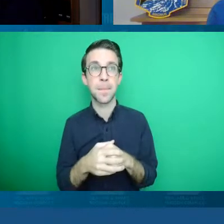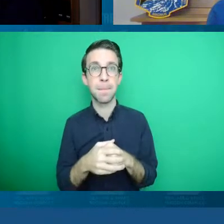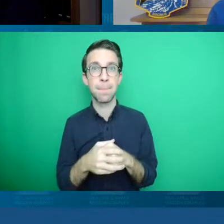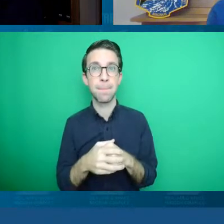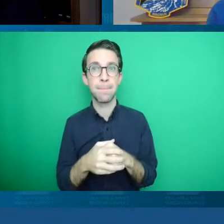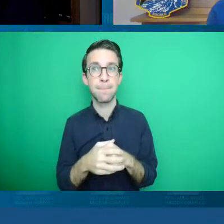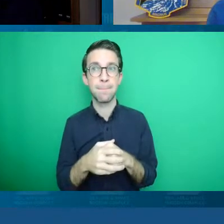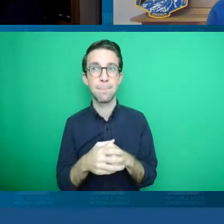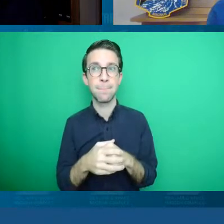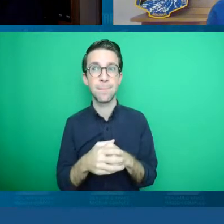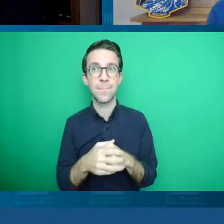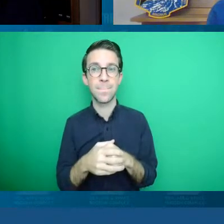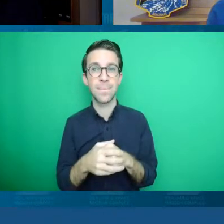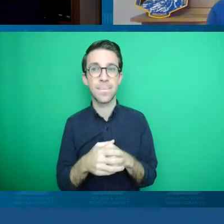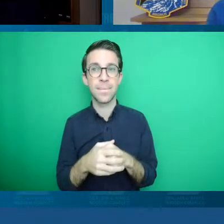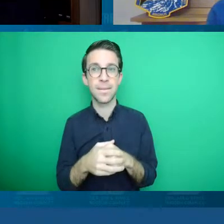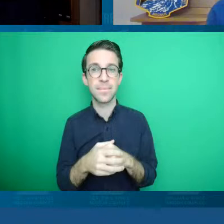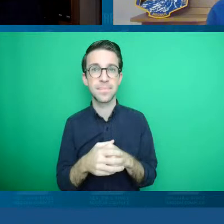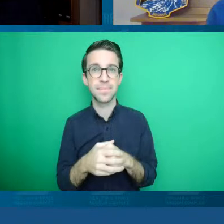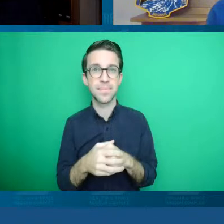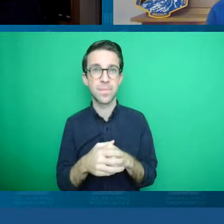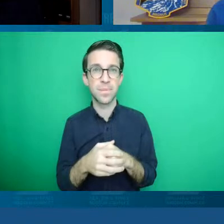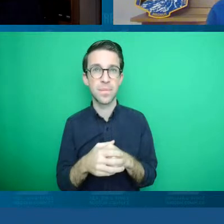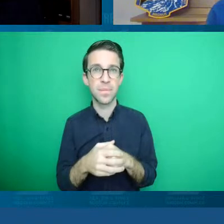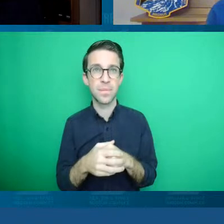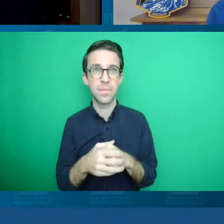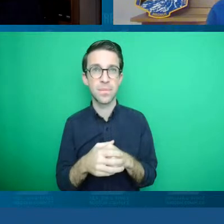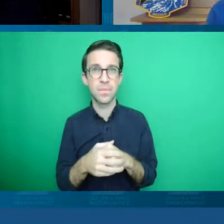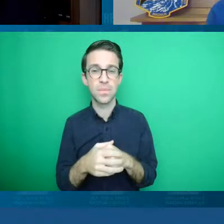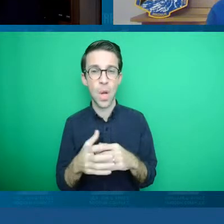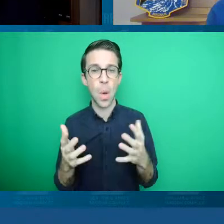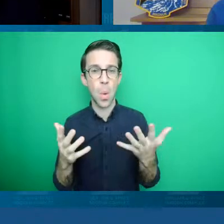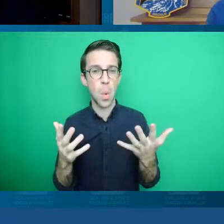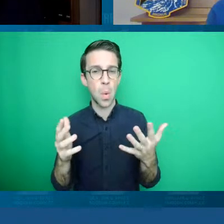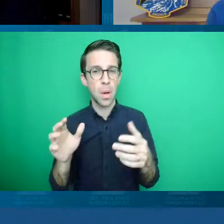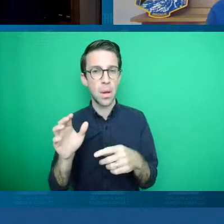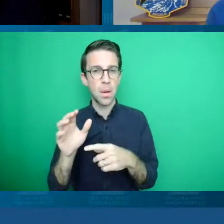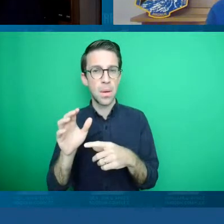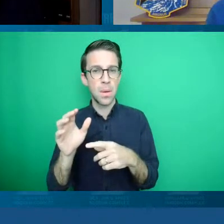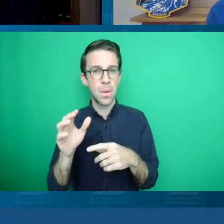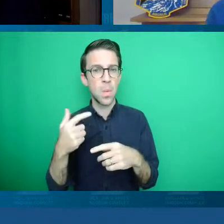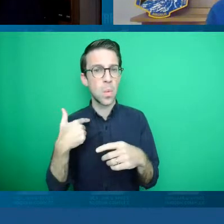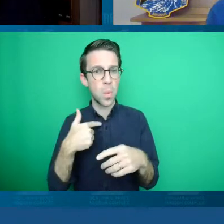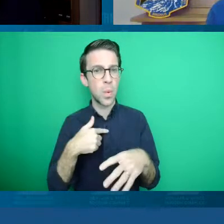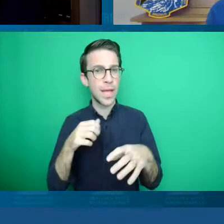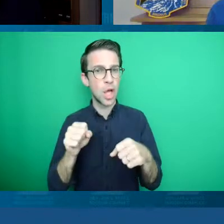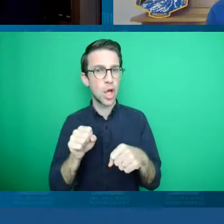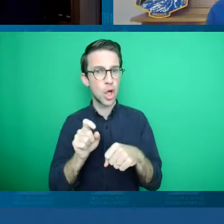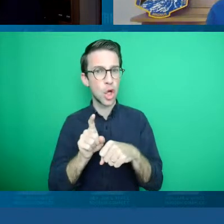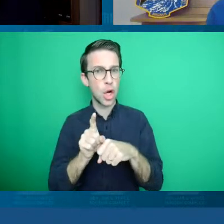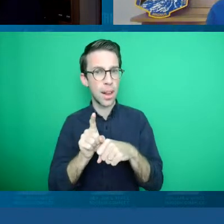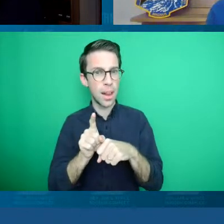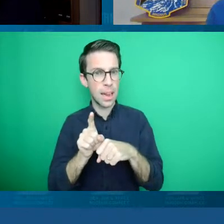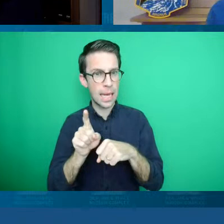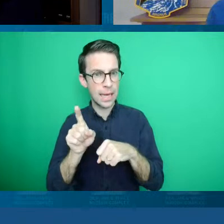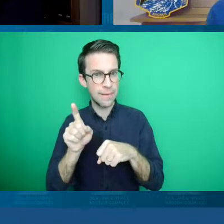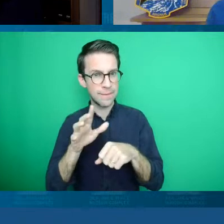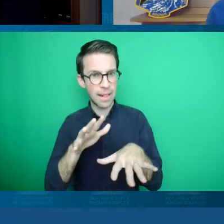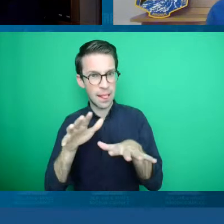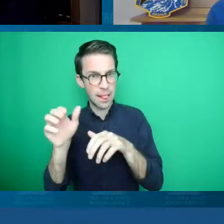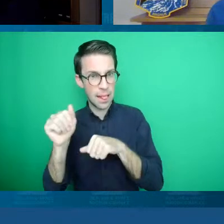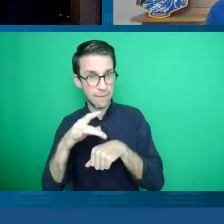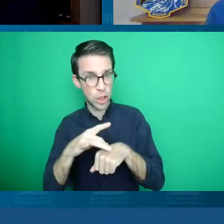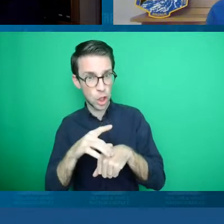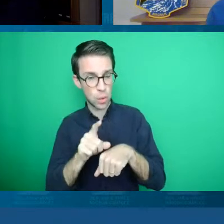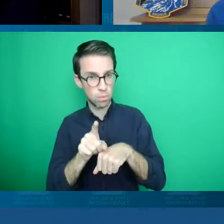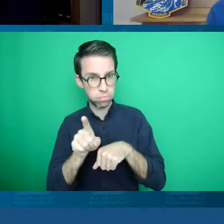at it. It's not outside the realm of human experience to leave home port, to leave Earth,